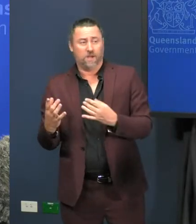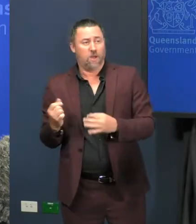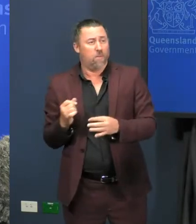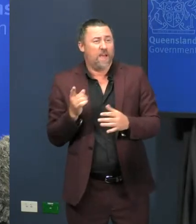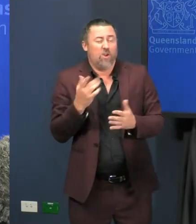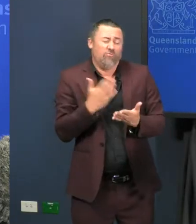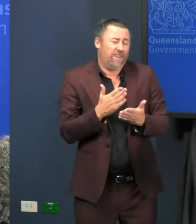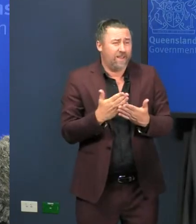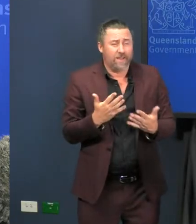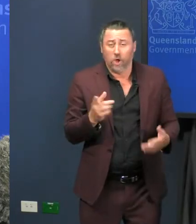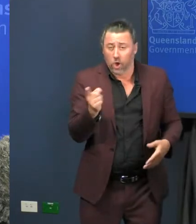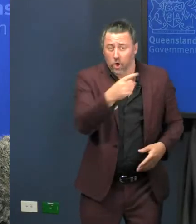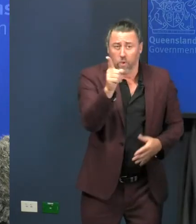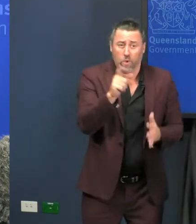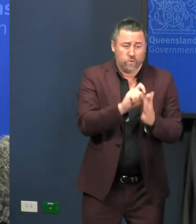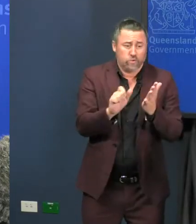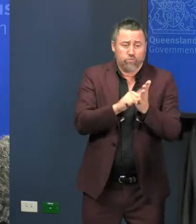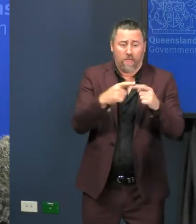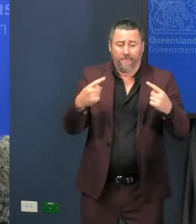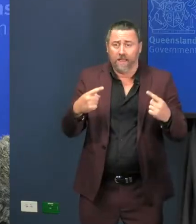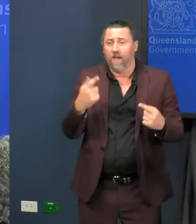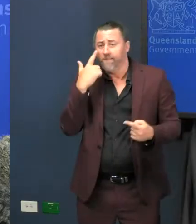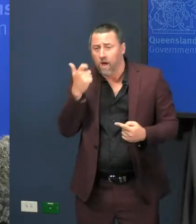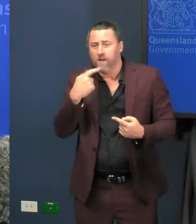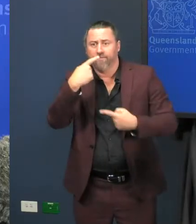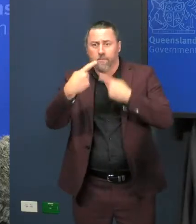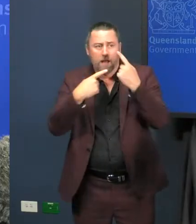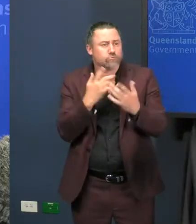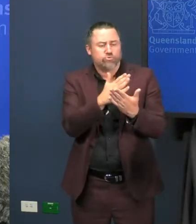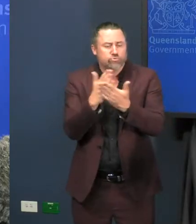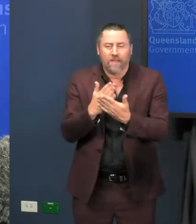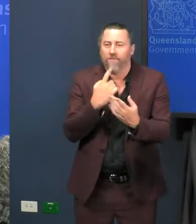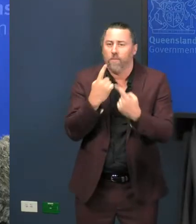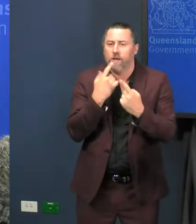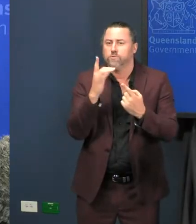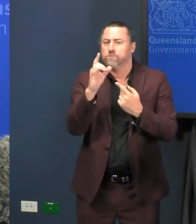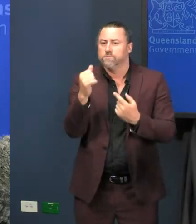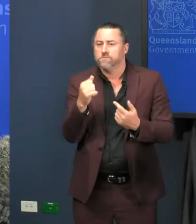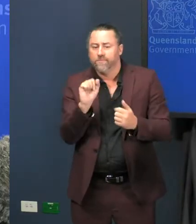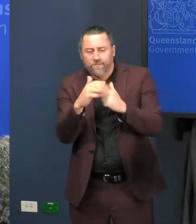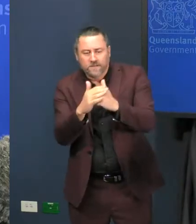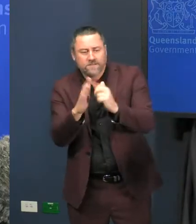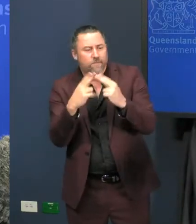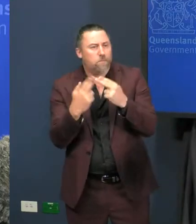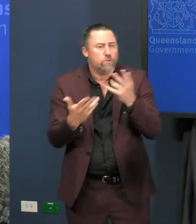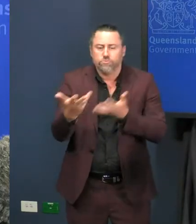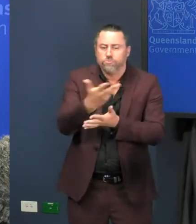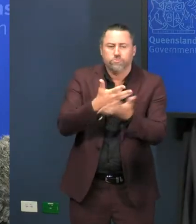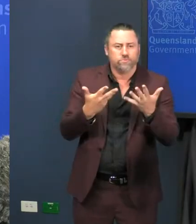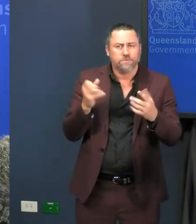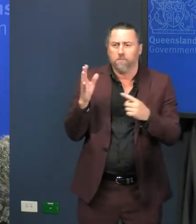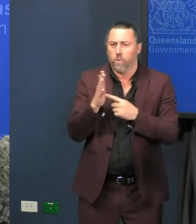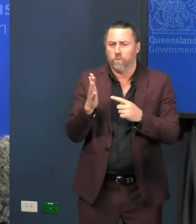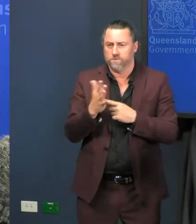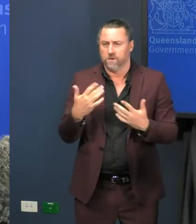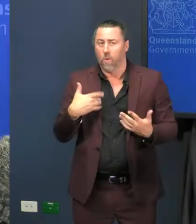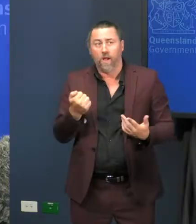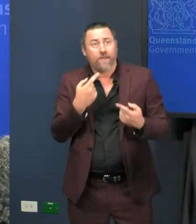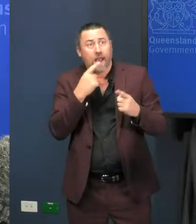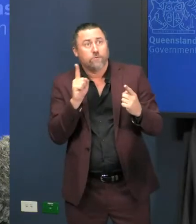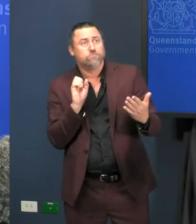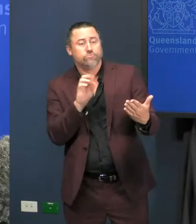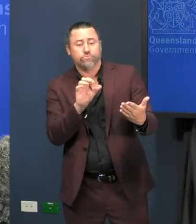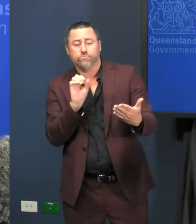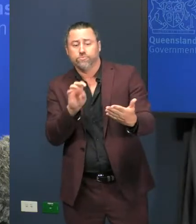stay connected, and we'll continue to give information. And Council's also doing its bit. They'll be meeting again this afternoon to work out what